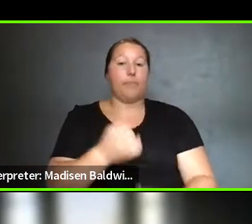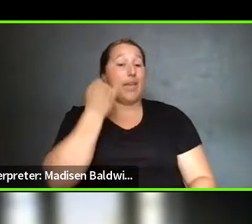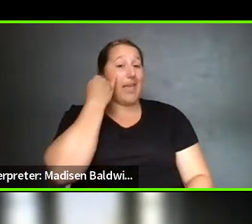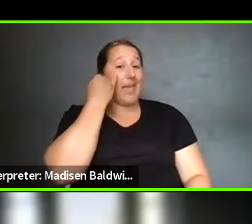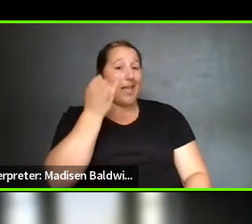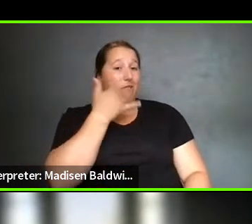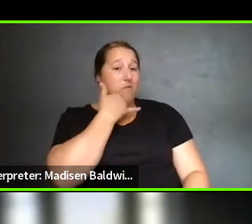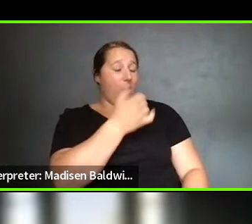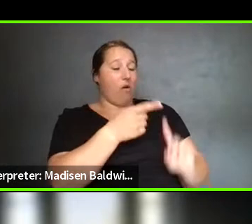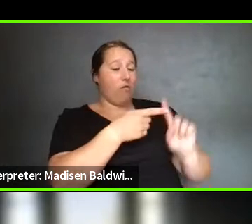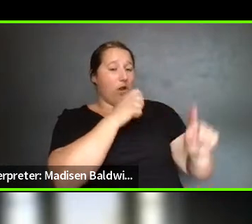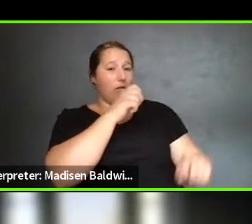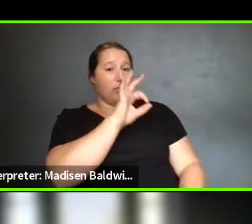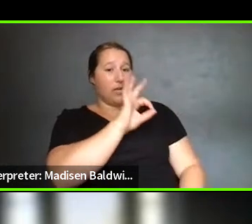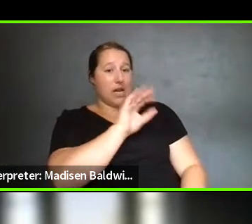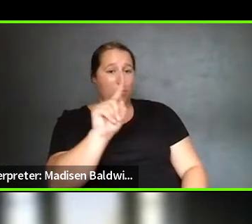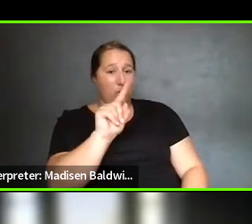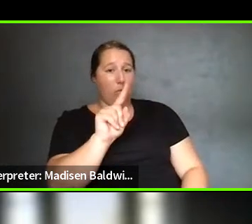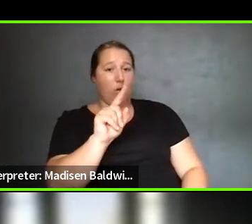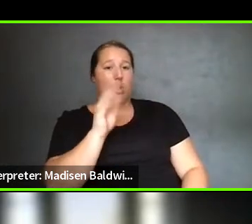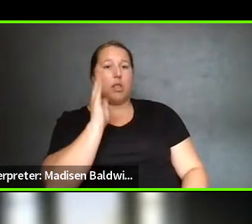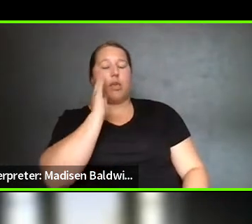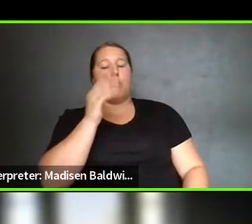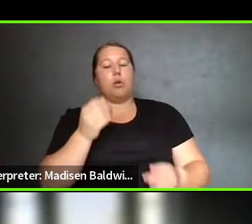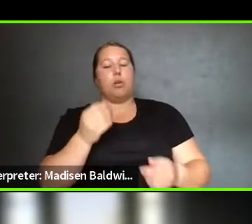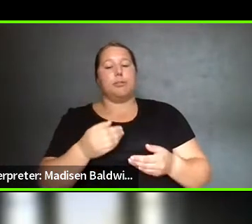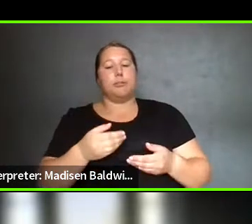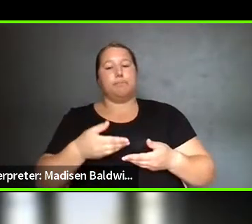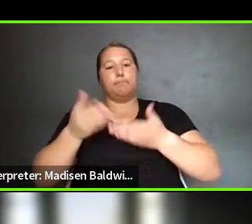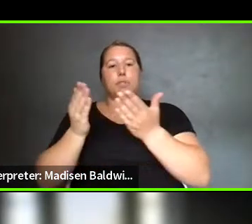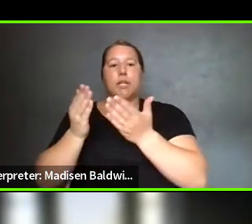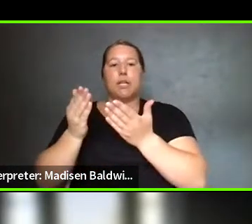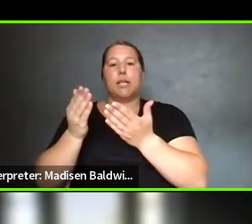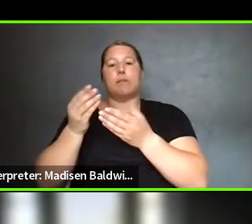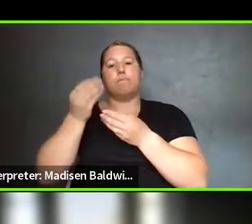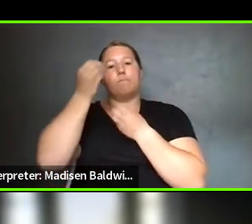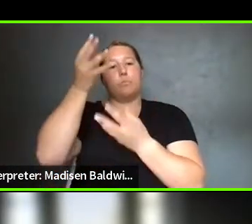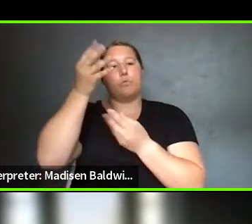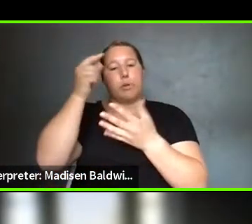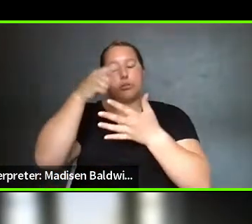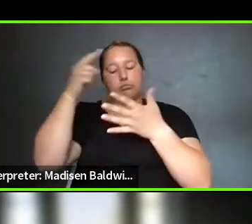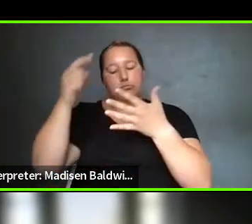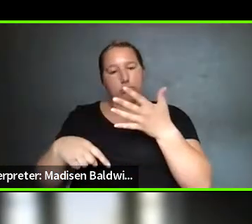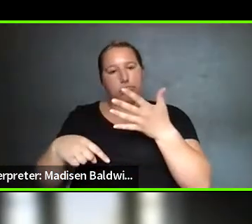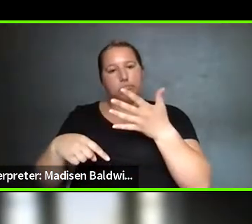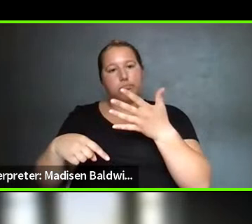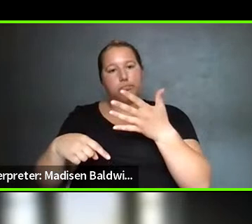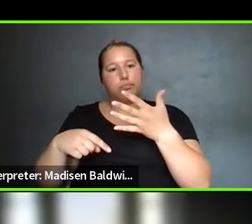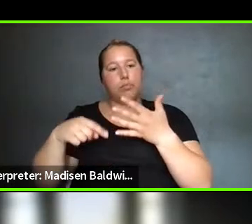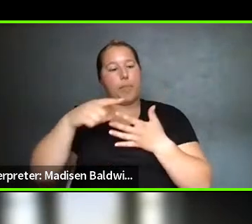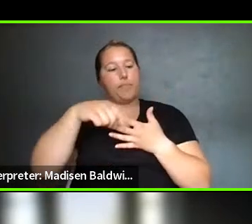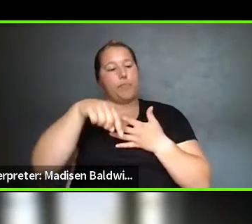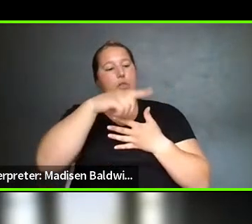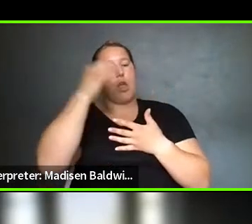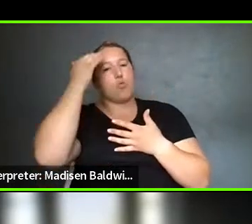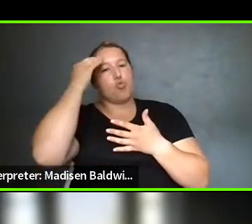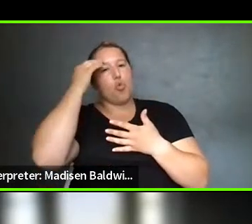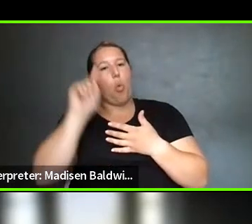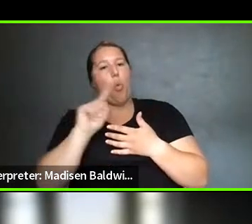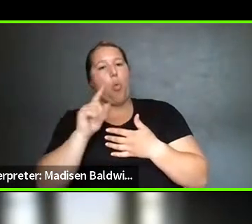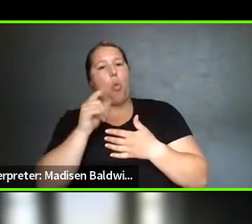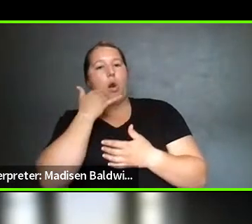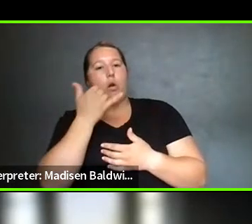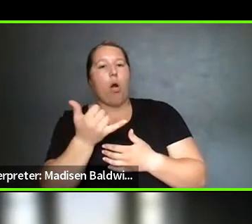911, they also provide us with the details, and they are aware of where the call is, so they already